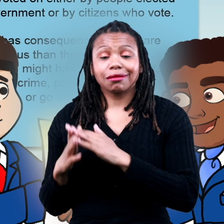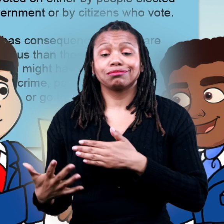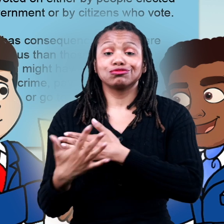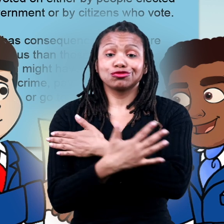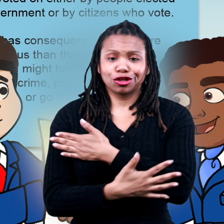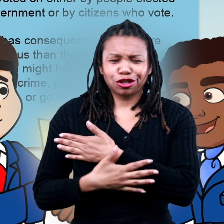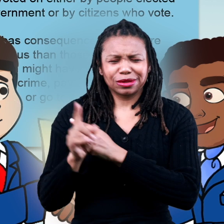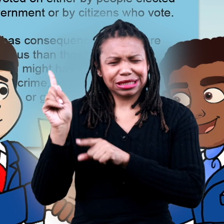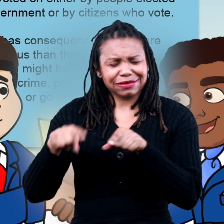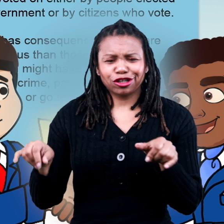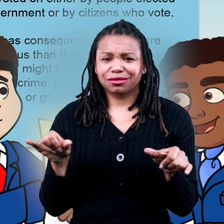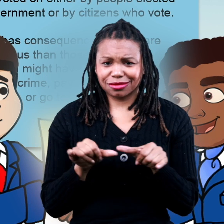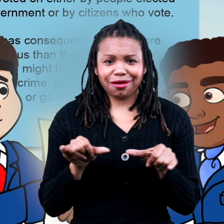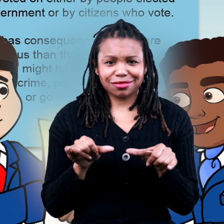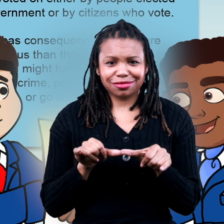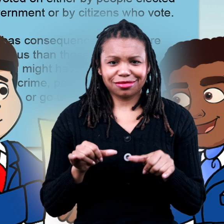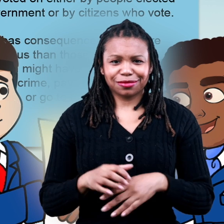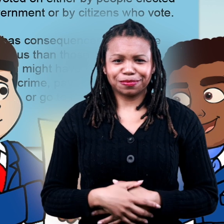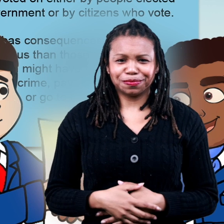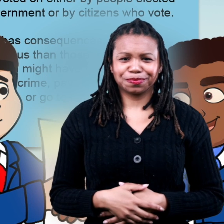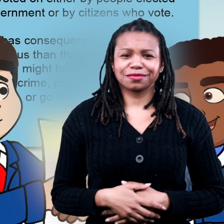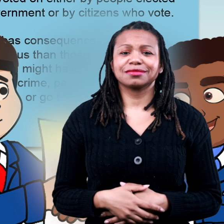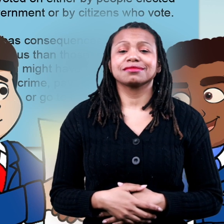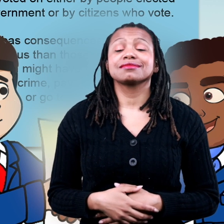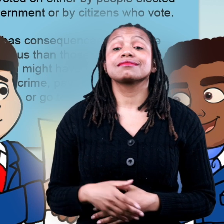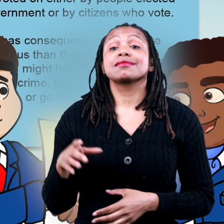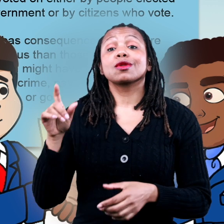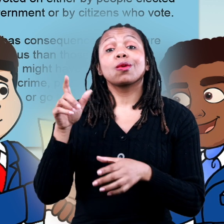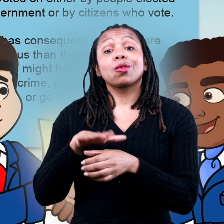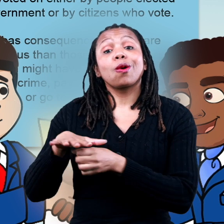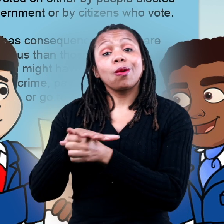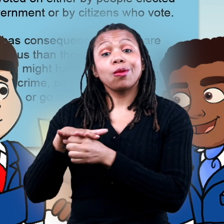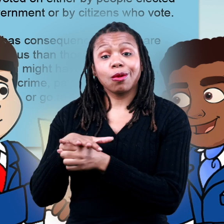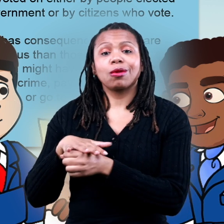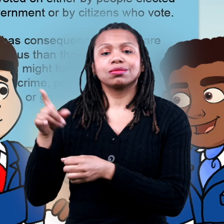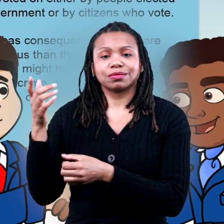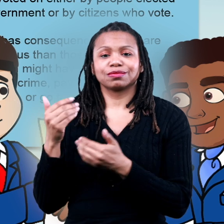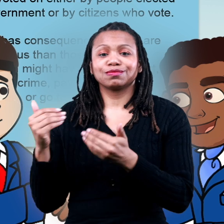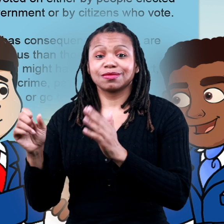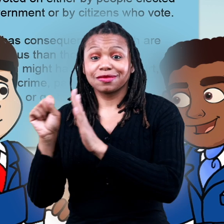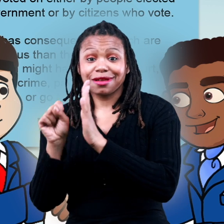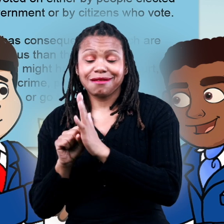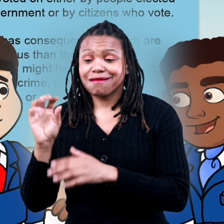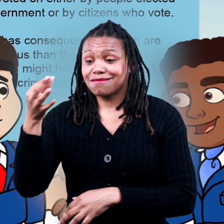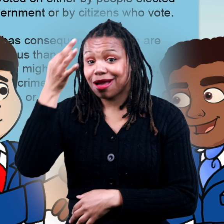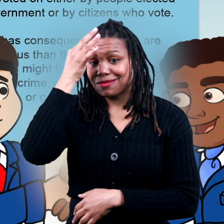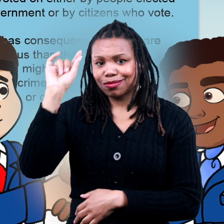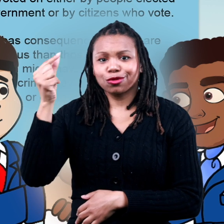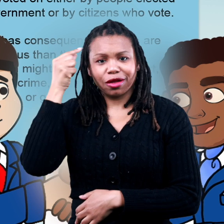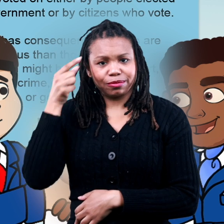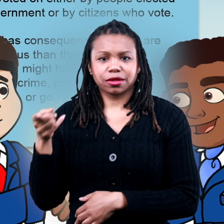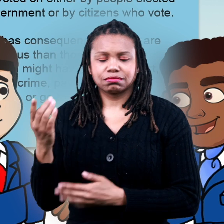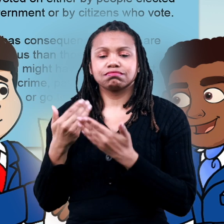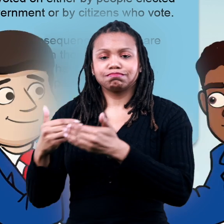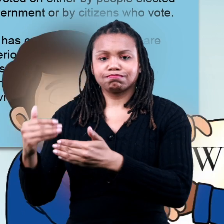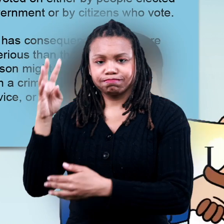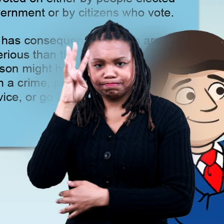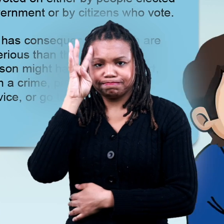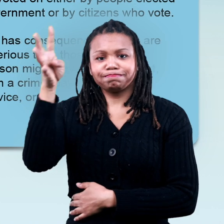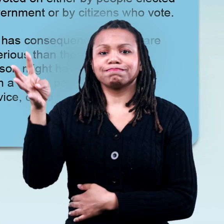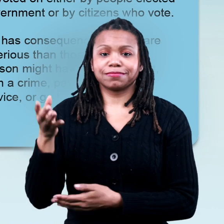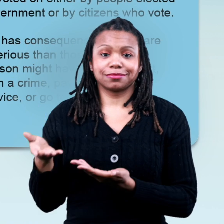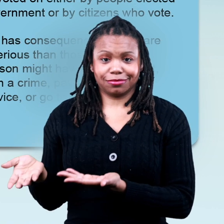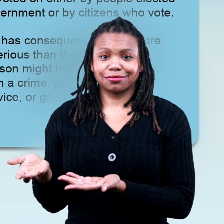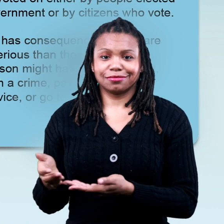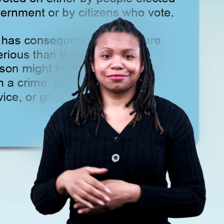cities, states, countries of all sizes, and are made by local, state, and